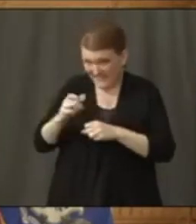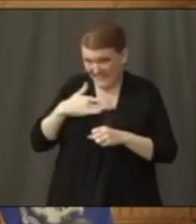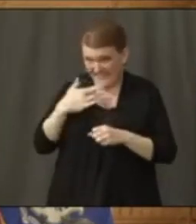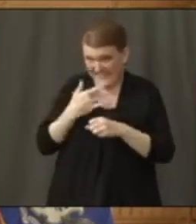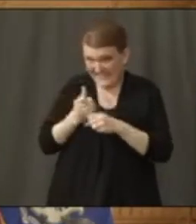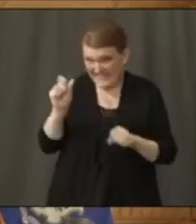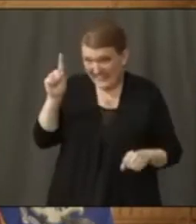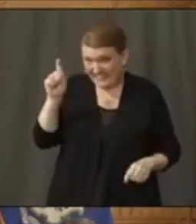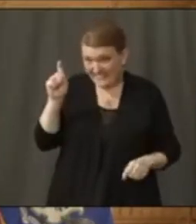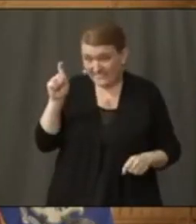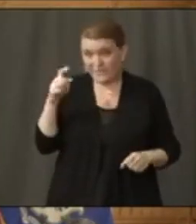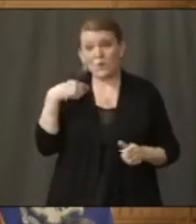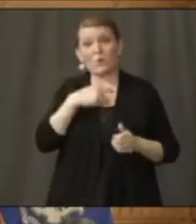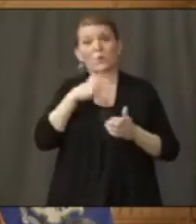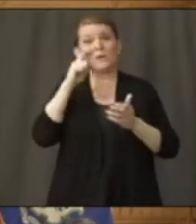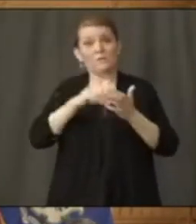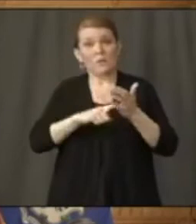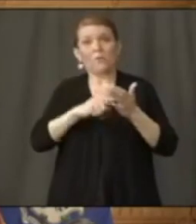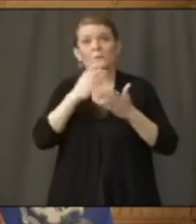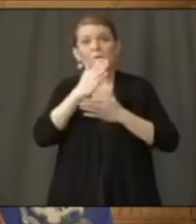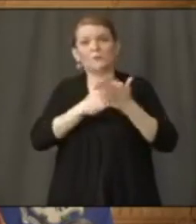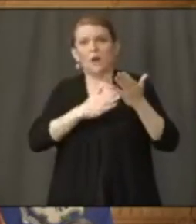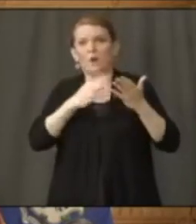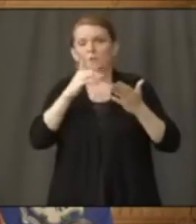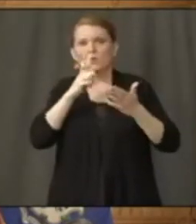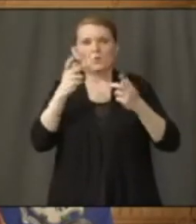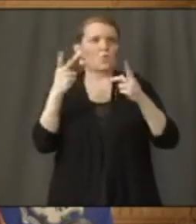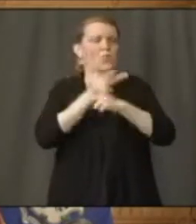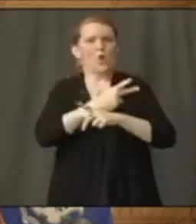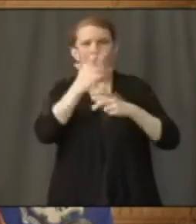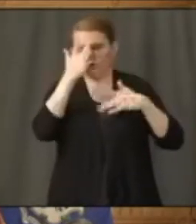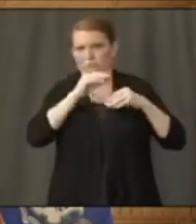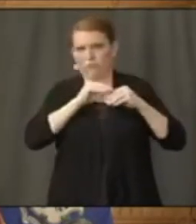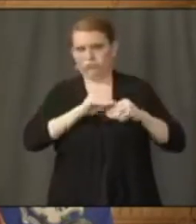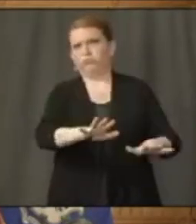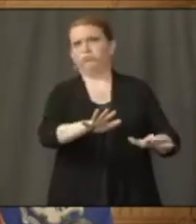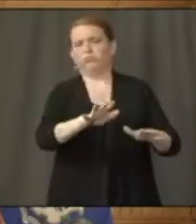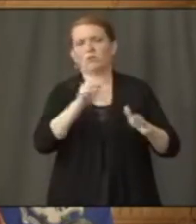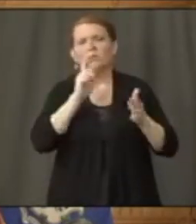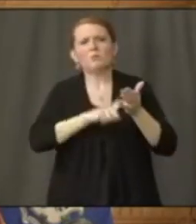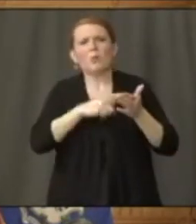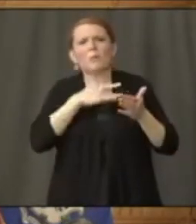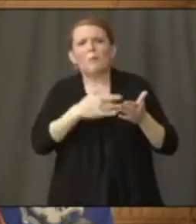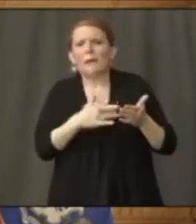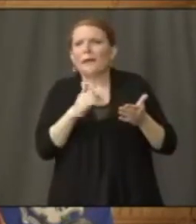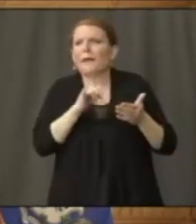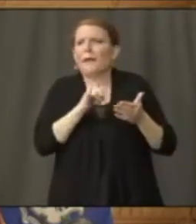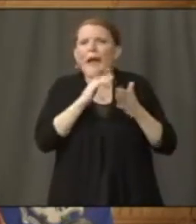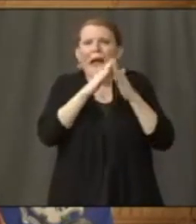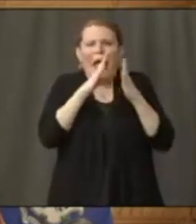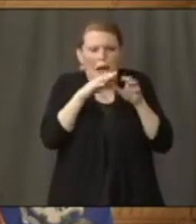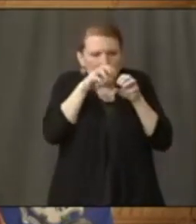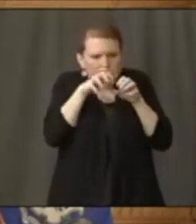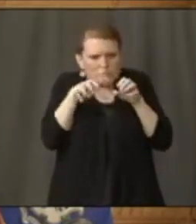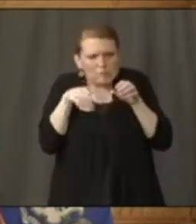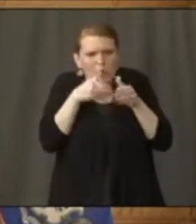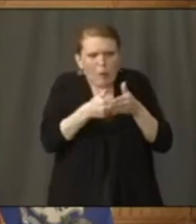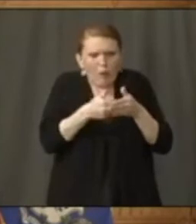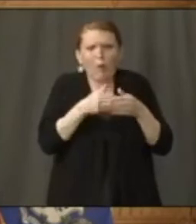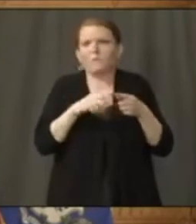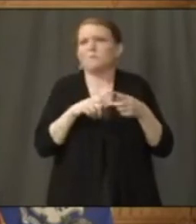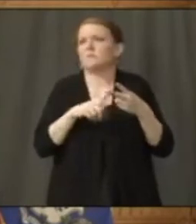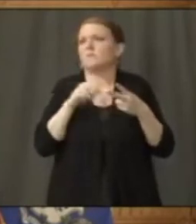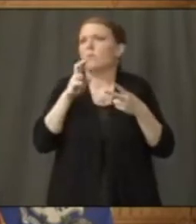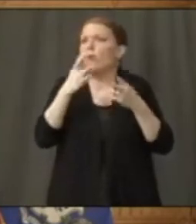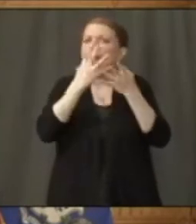in jails, meatpacking plants, in, you know, the people in Wisconsin who were forced to vote. There are a lot of cases out of that.